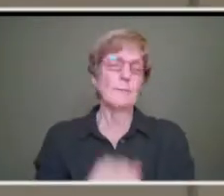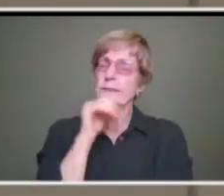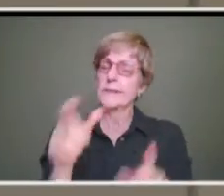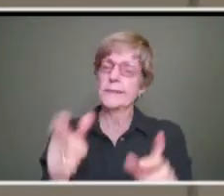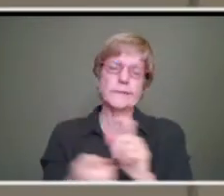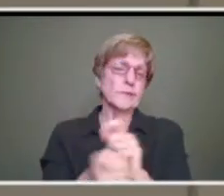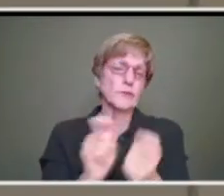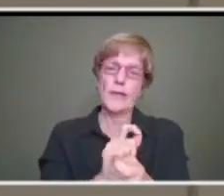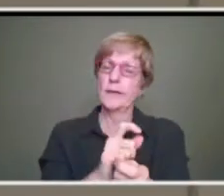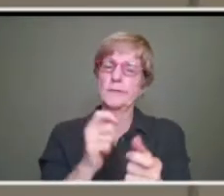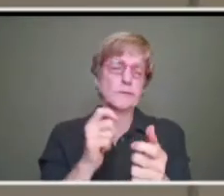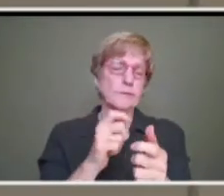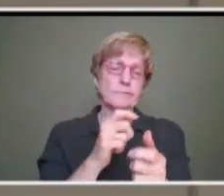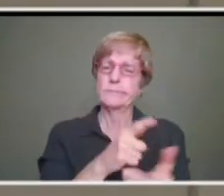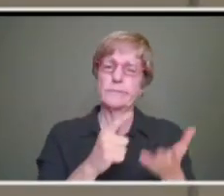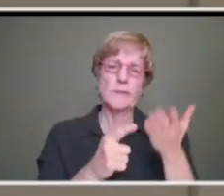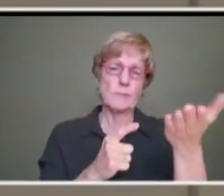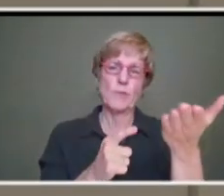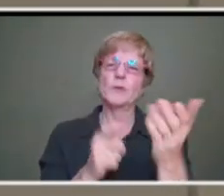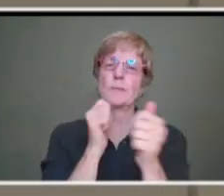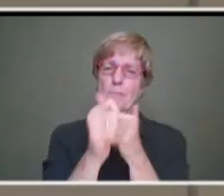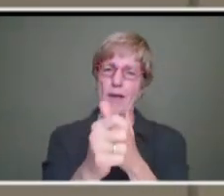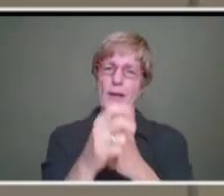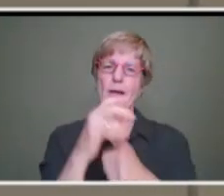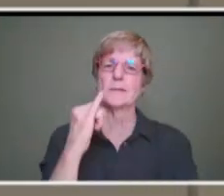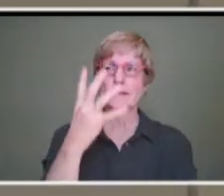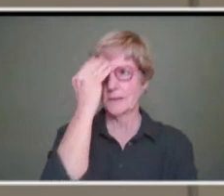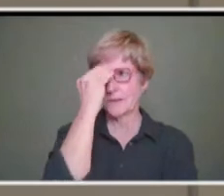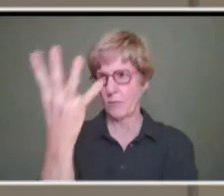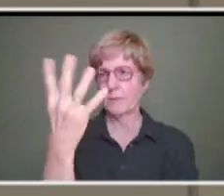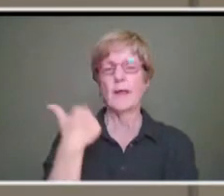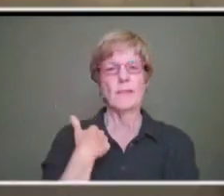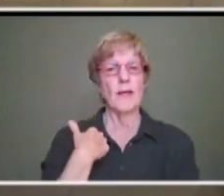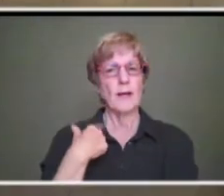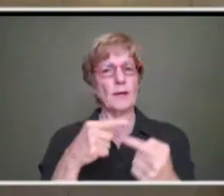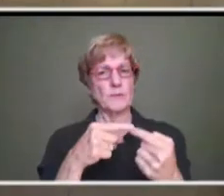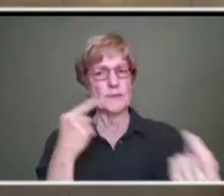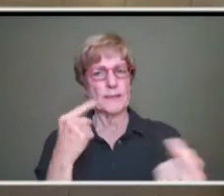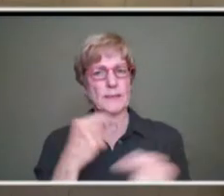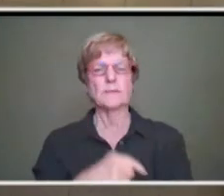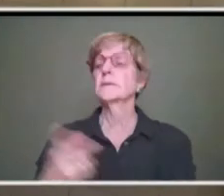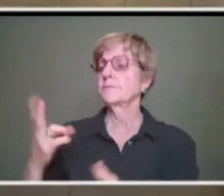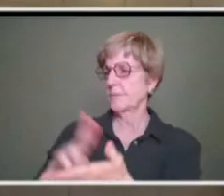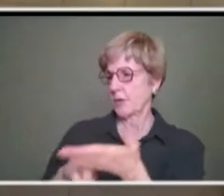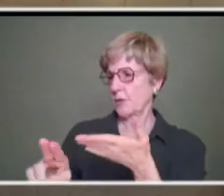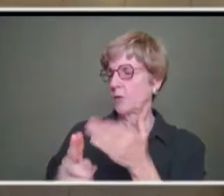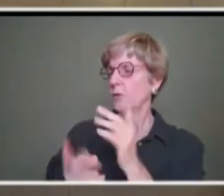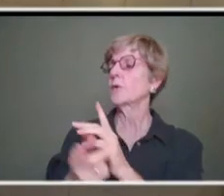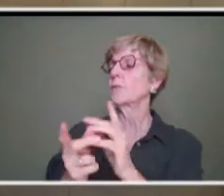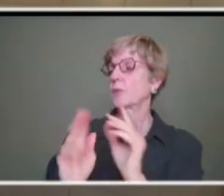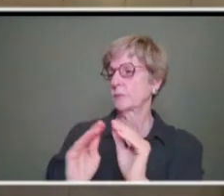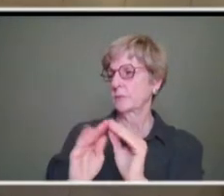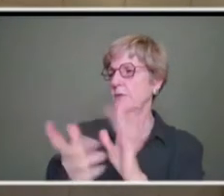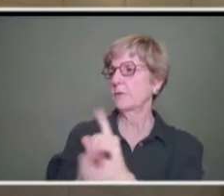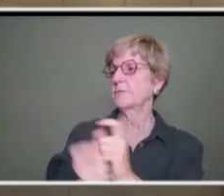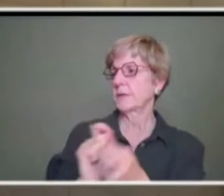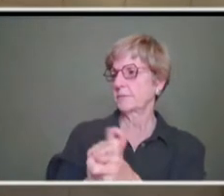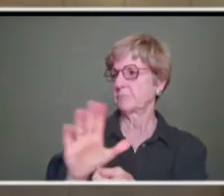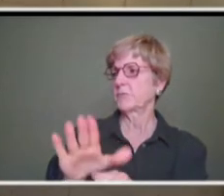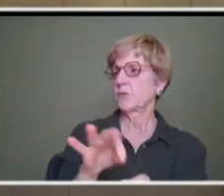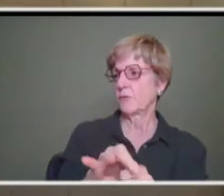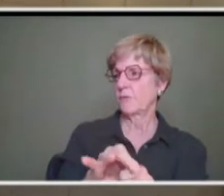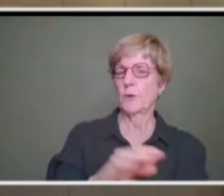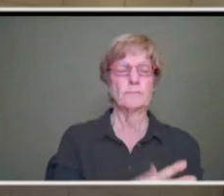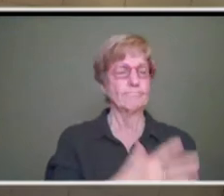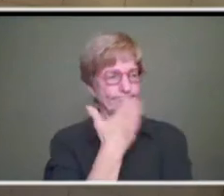motion passed I just want to have the record clarify the city clerk can clarify your vote are you good with that Miss times yet thank